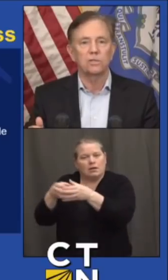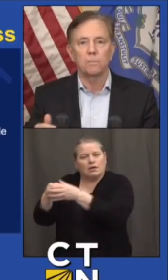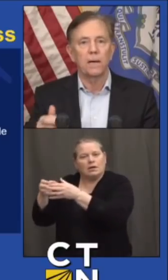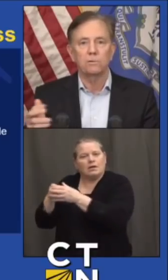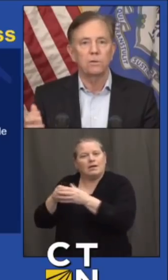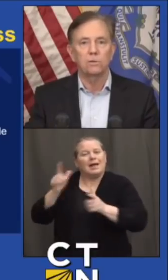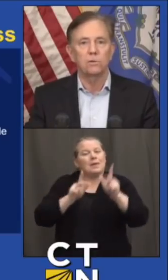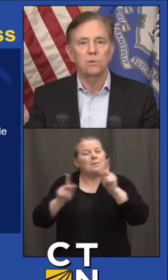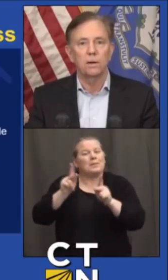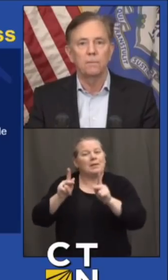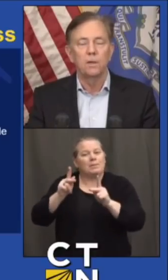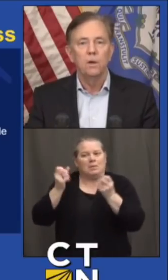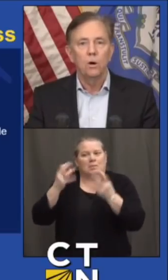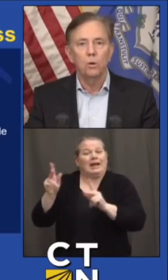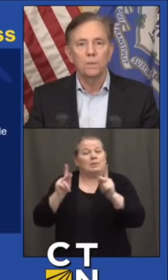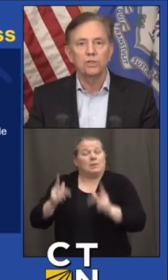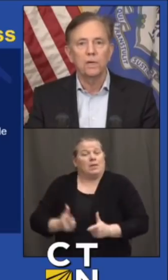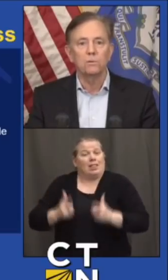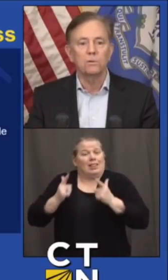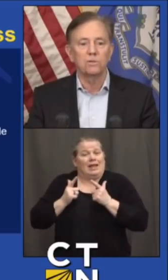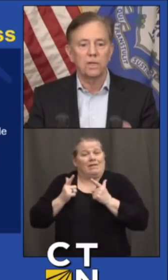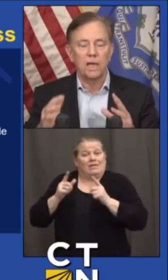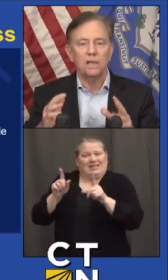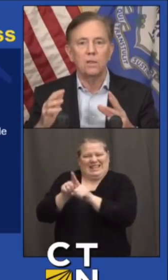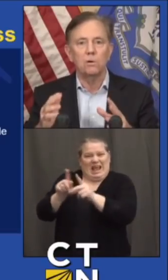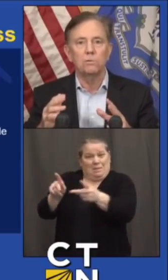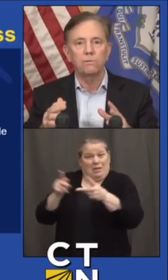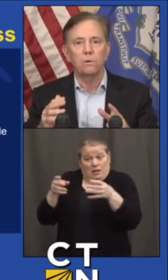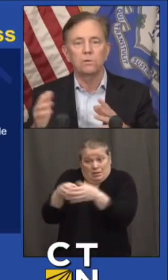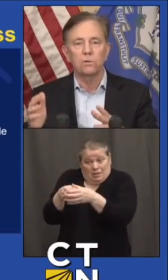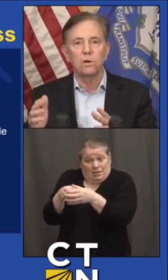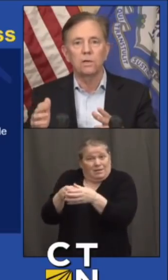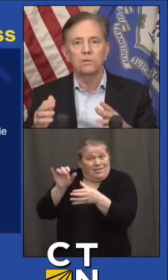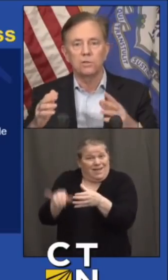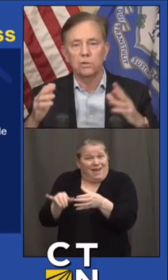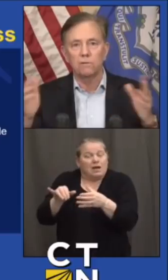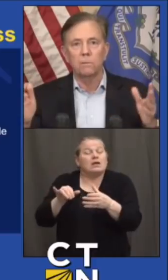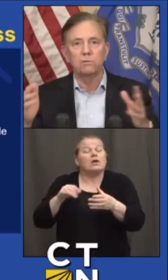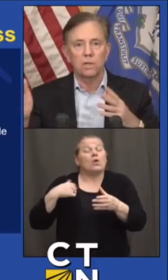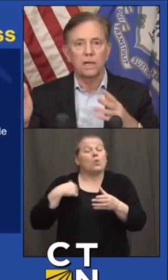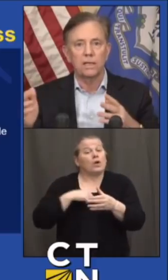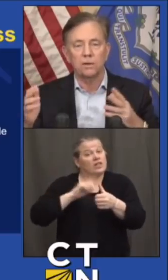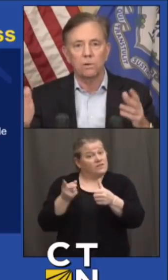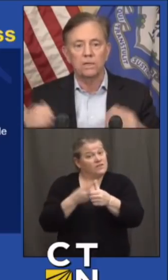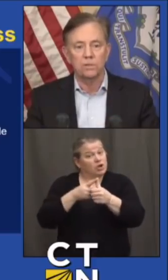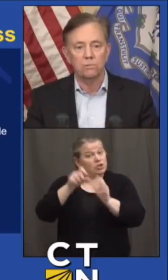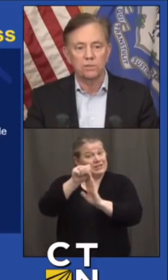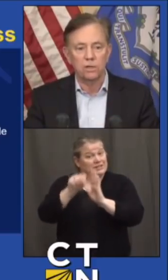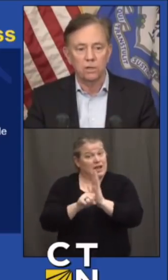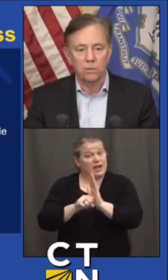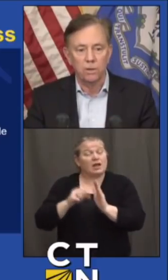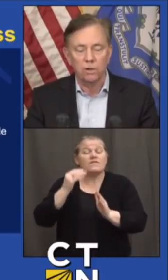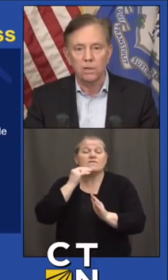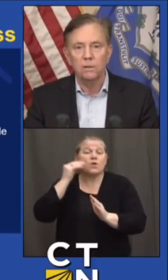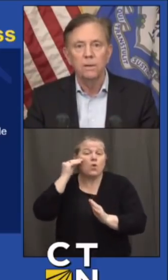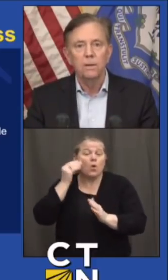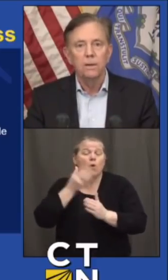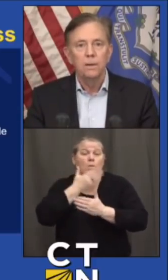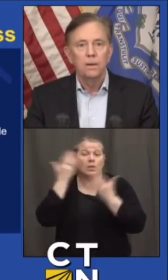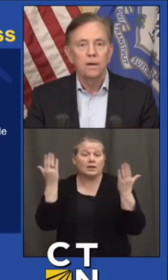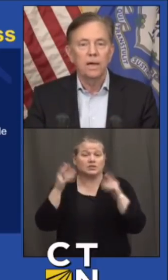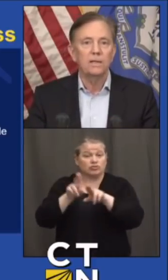country are just about to do homeless shelters. Again, those folks are underserved, most likely at risk to the